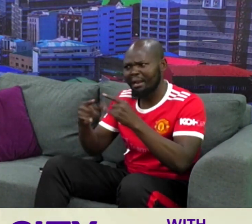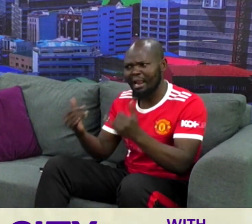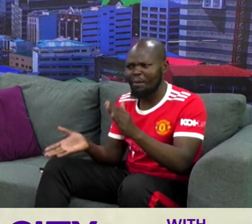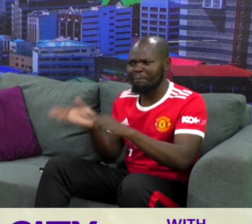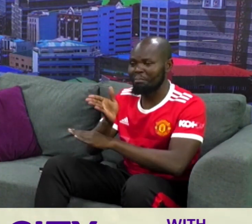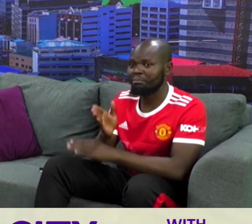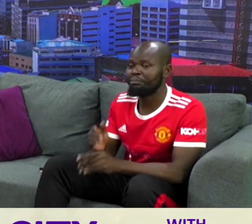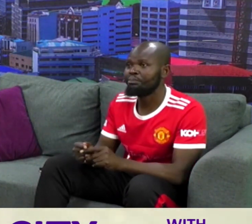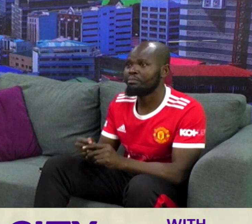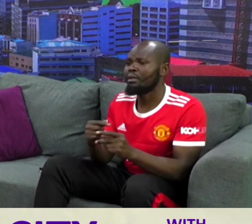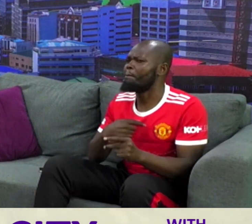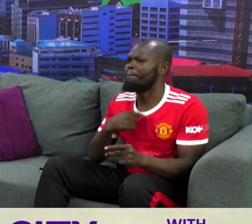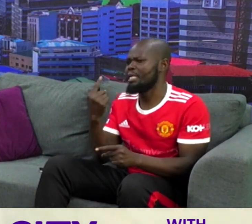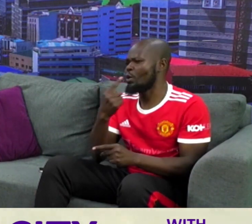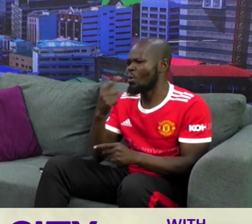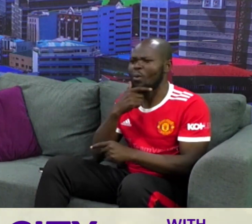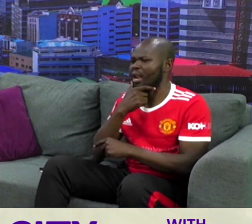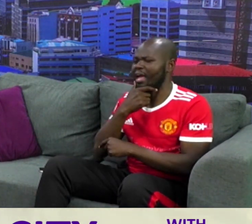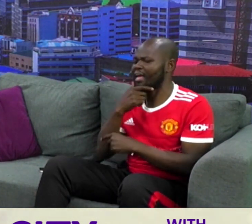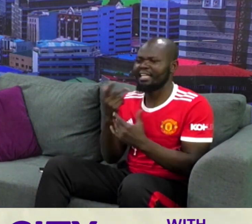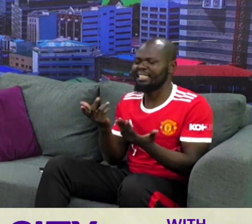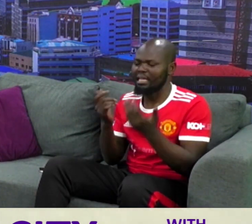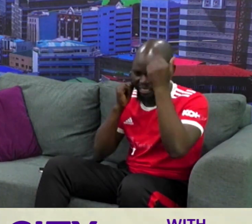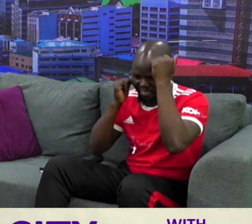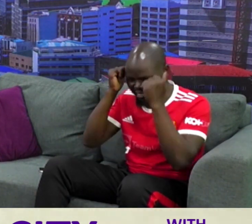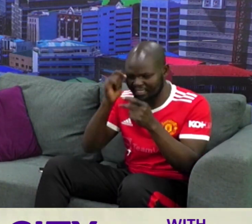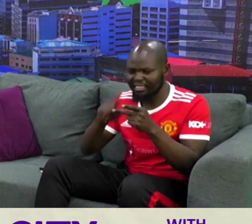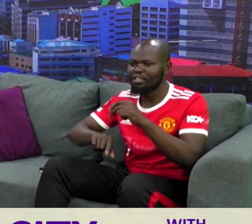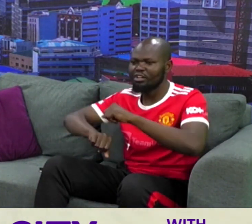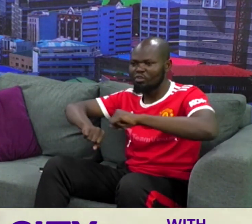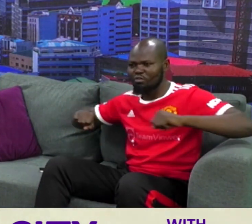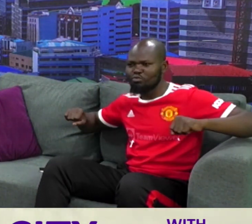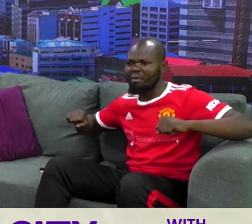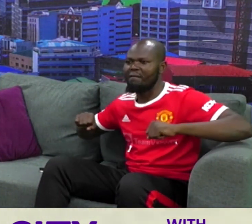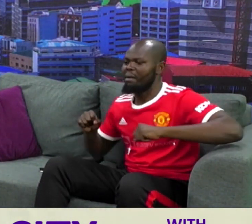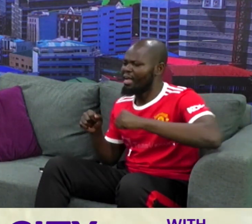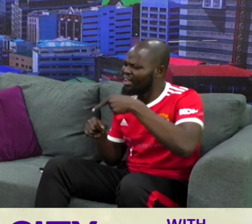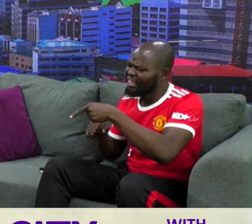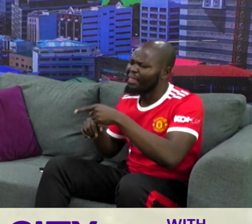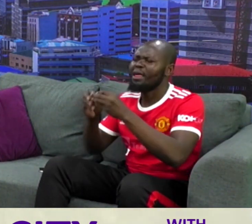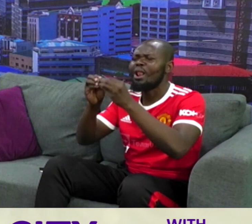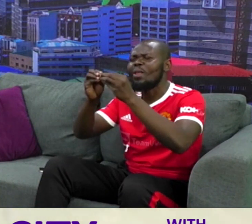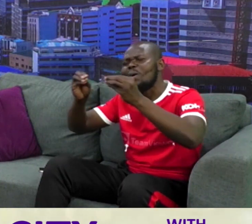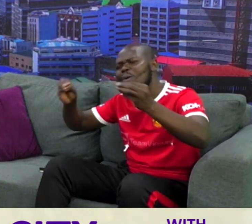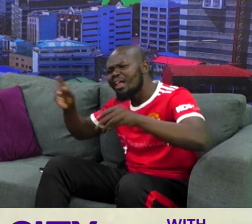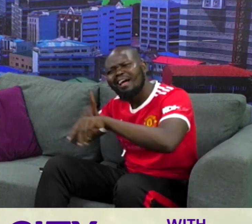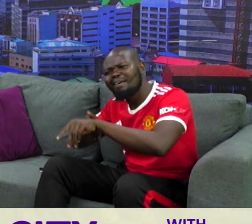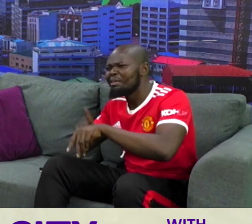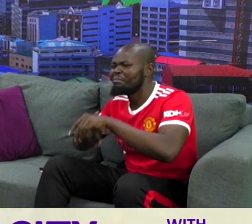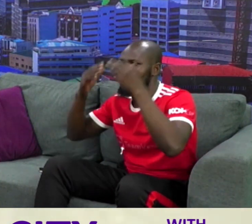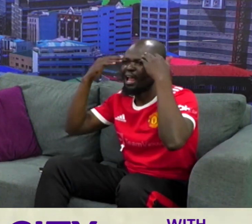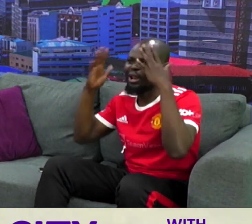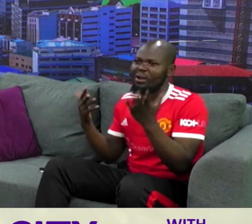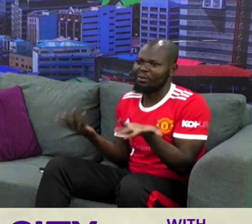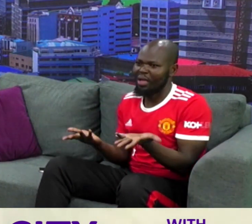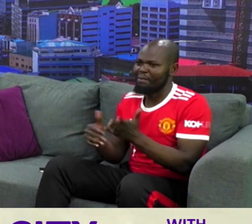win. Right now they were number 6, number 7. But I'm wondering if Ulinzi Stars and Sofapaka, they